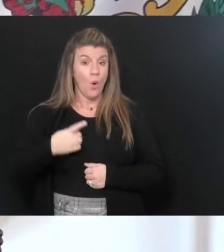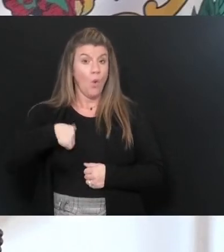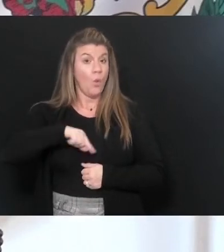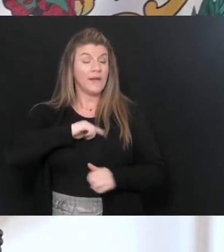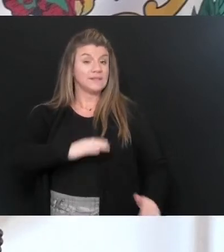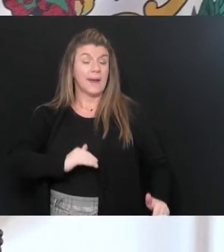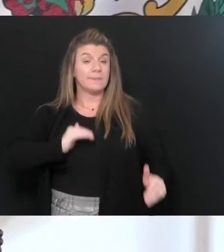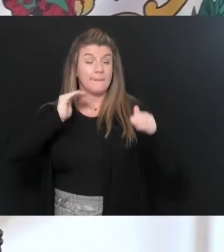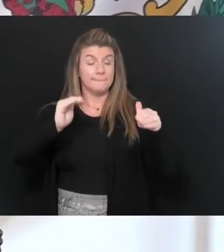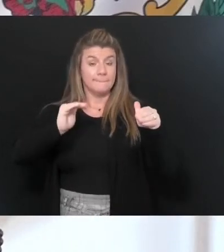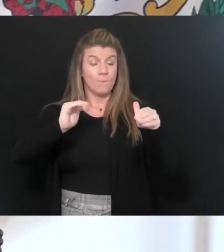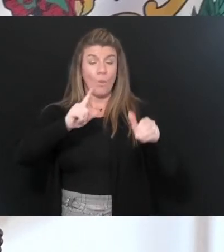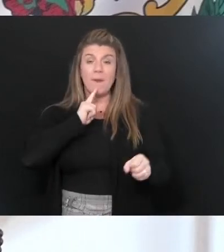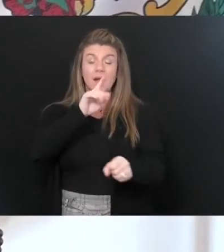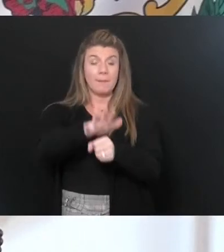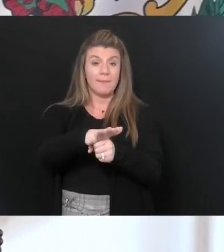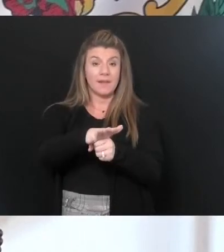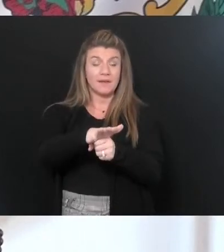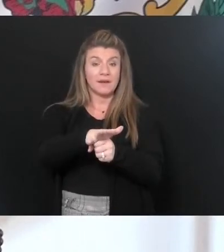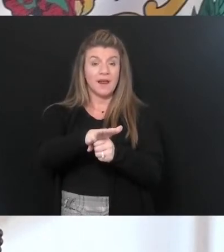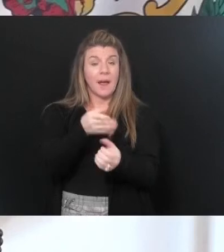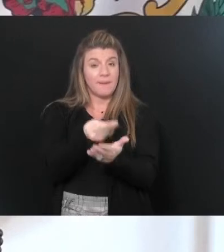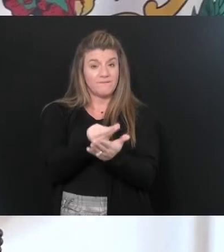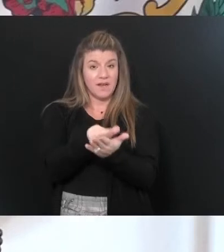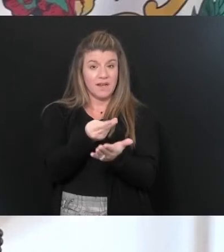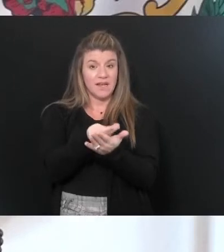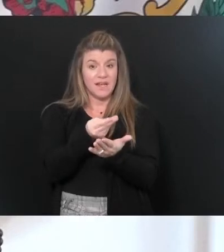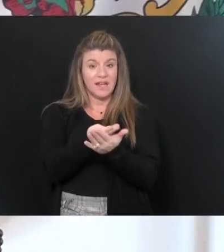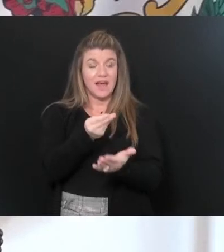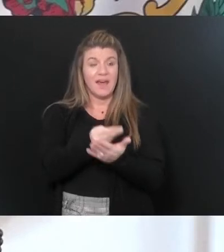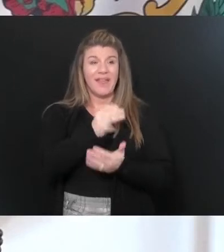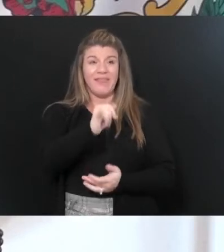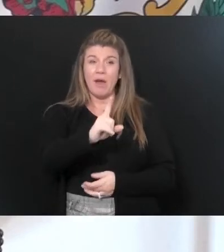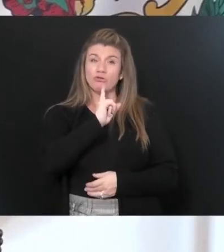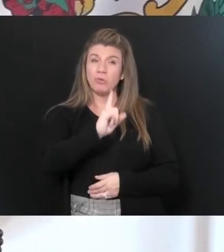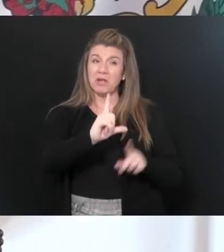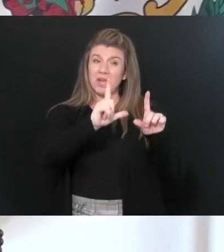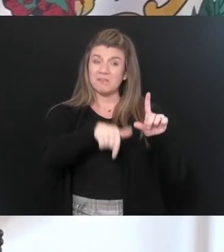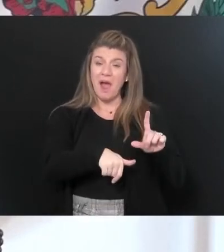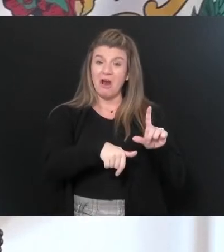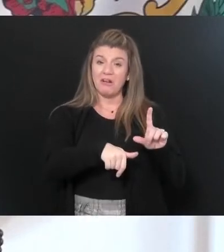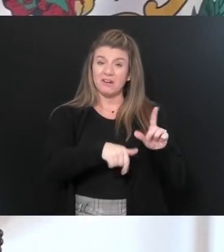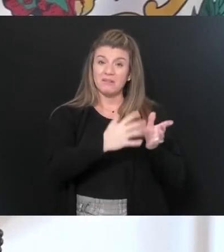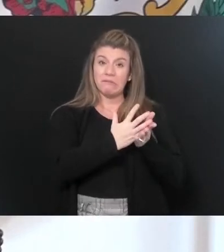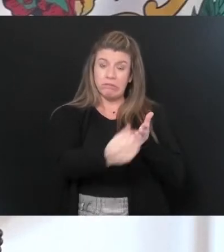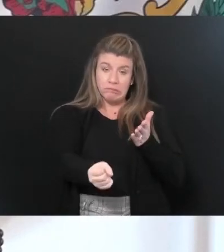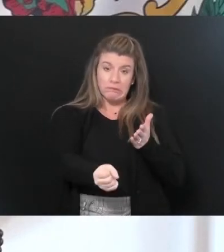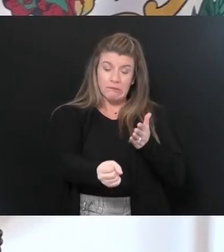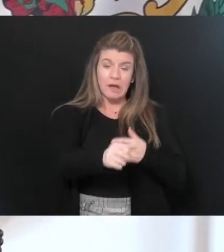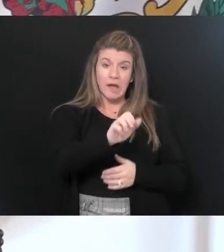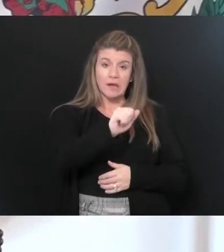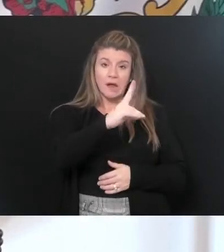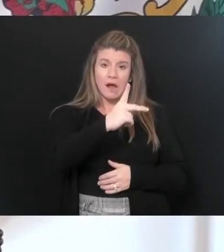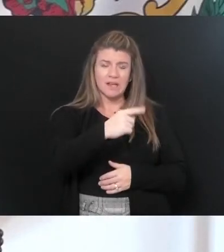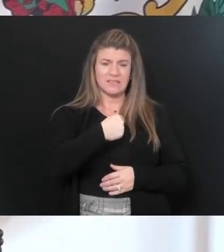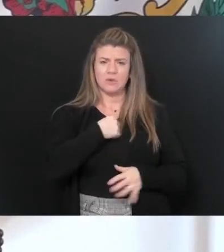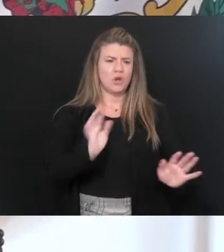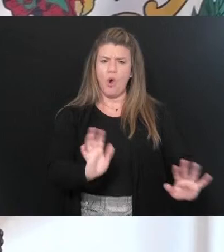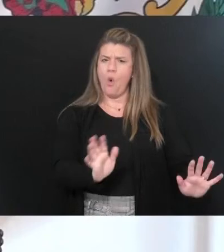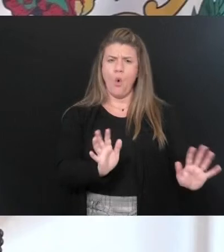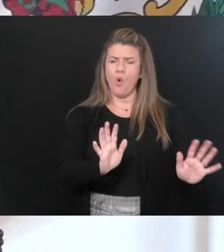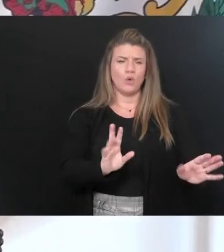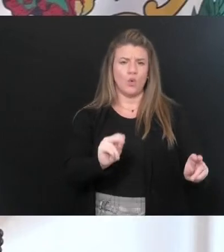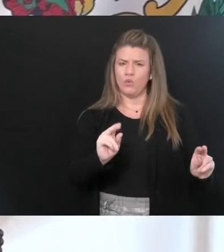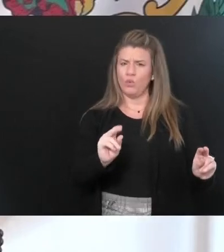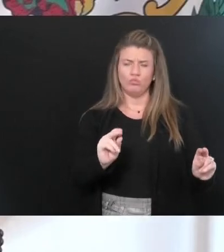and we made a commitment, and this funding was really exhausted at the end of August. And we said, no, we're not going to do